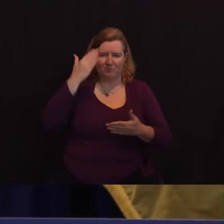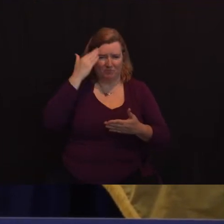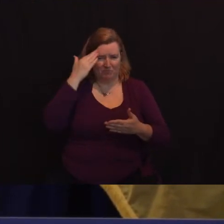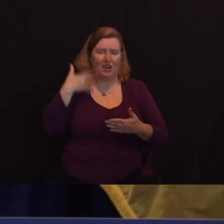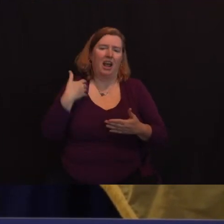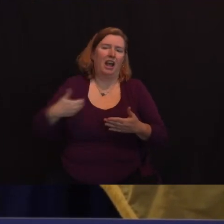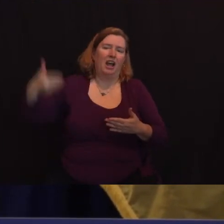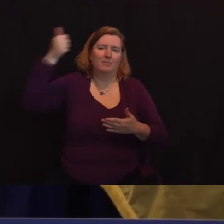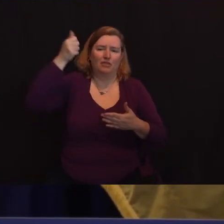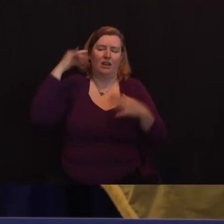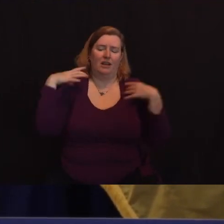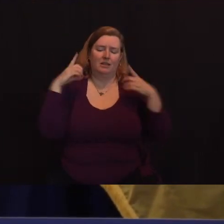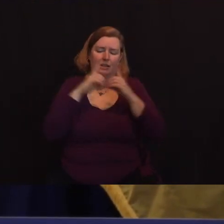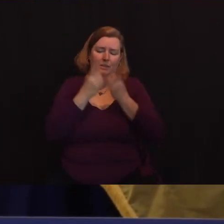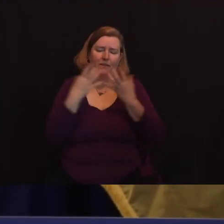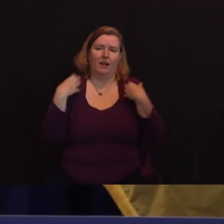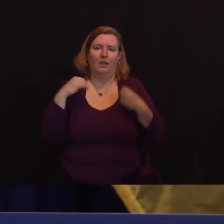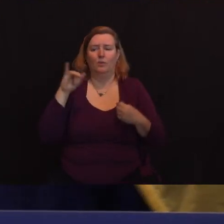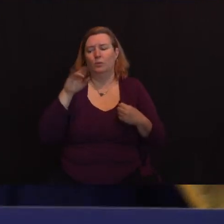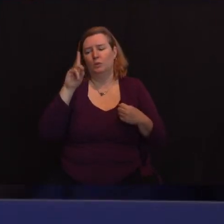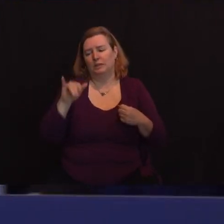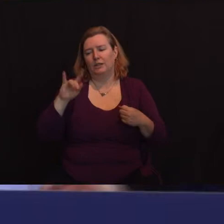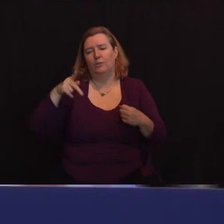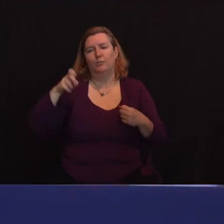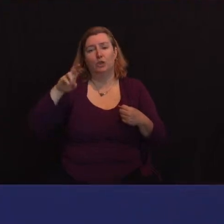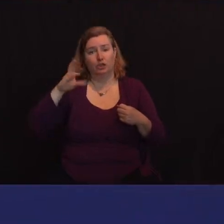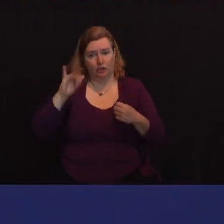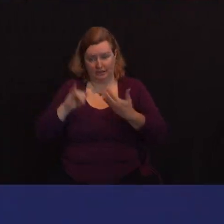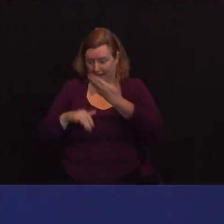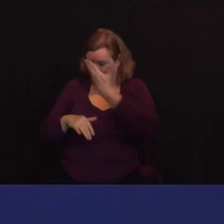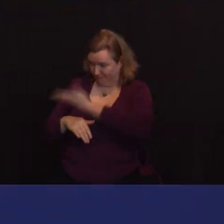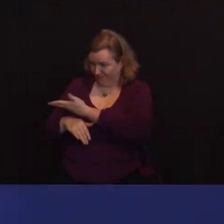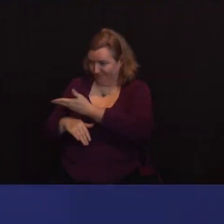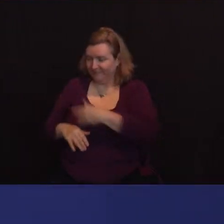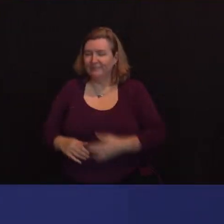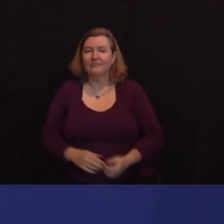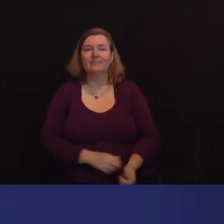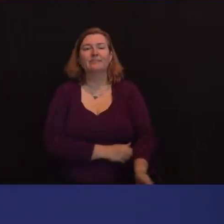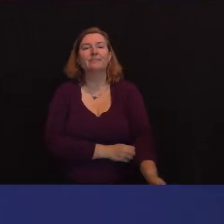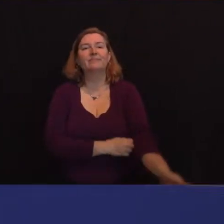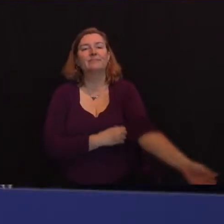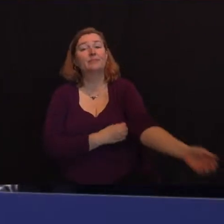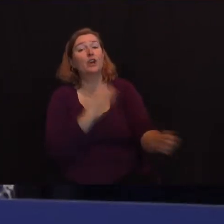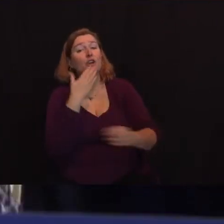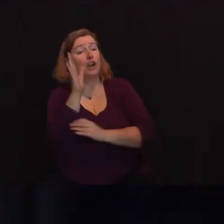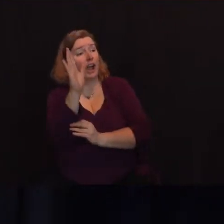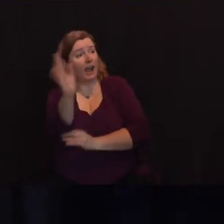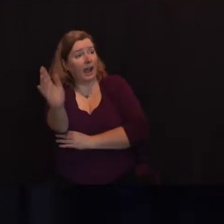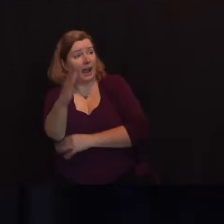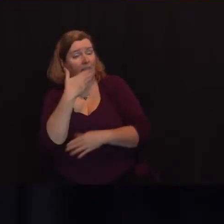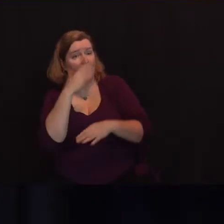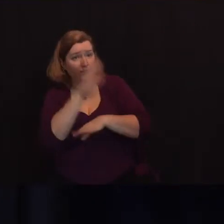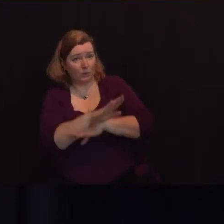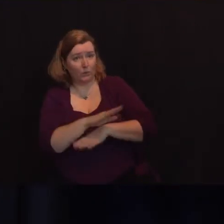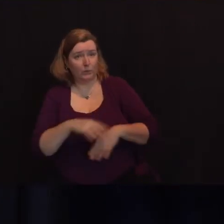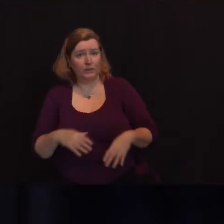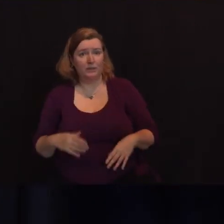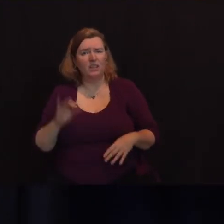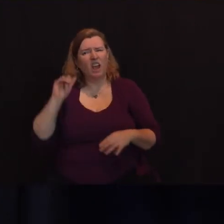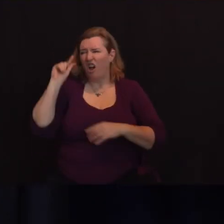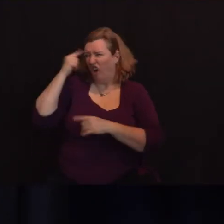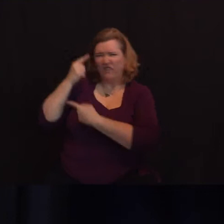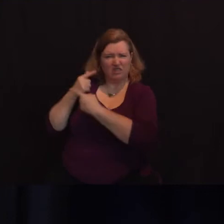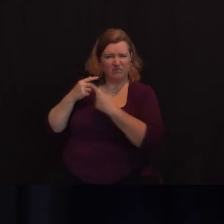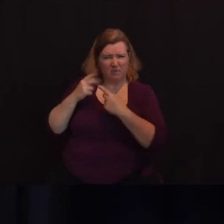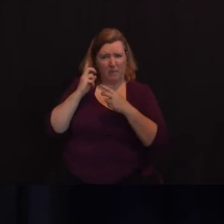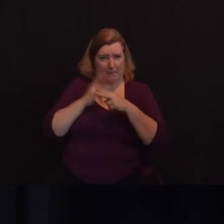of the Department of Health, Judy Persichilli. Thank you, Governor. Good afternoon. Well, as the Governor mentioned, the Advisory Committee